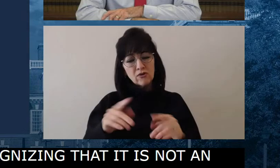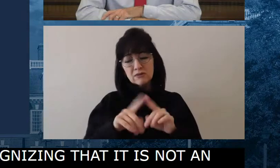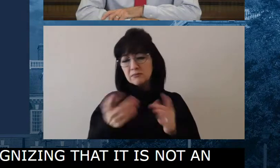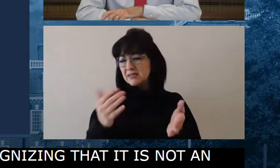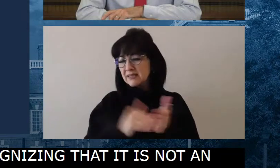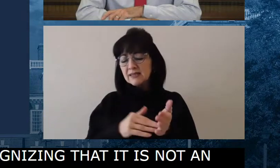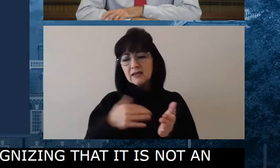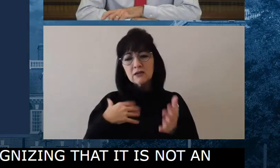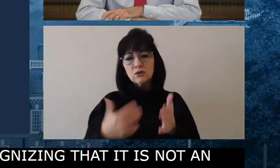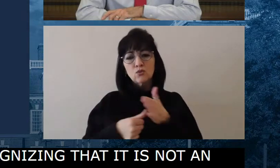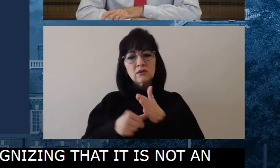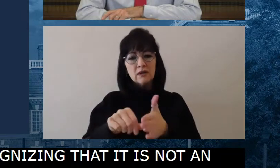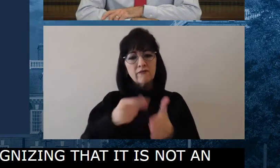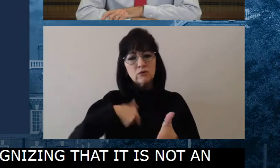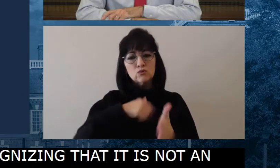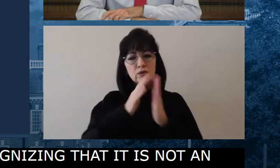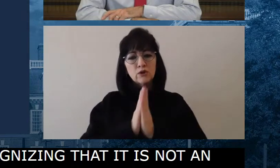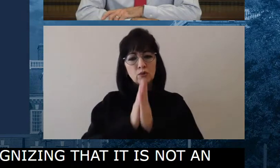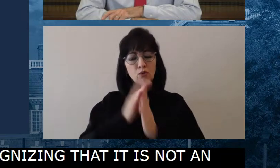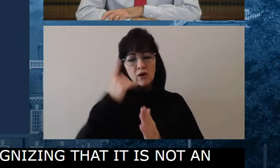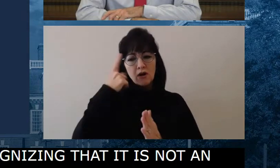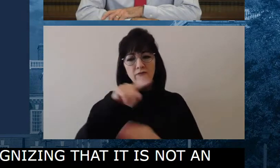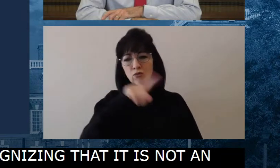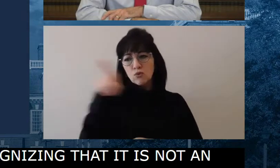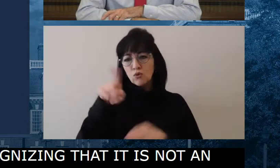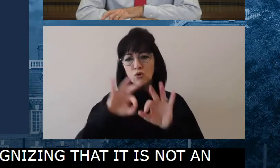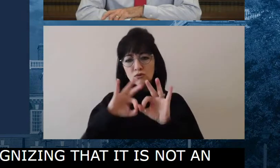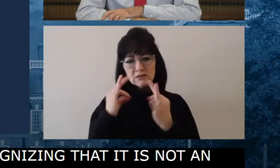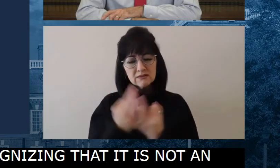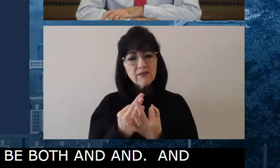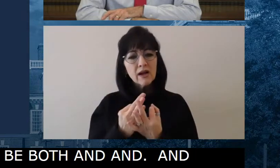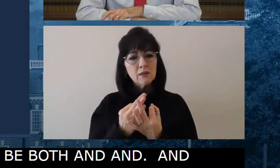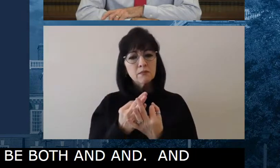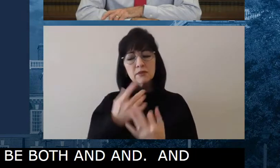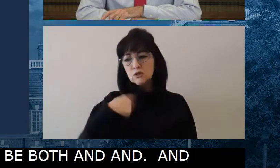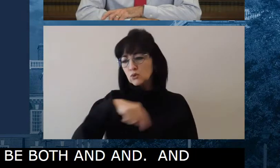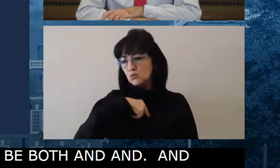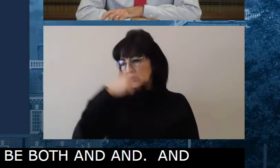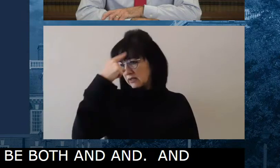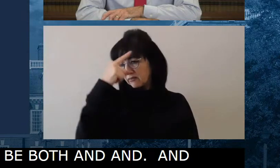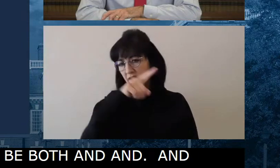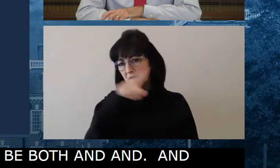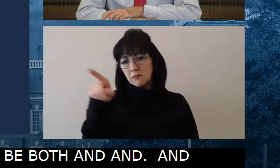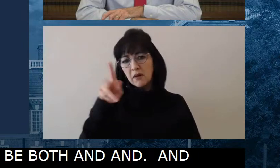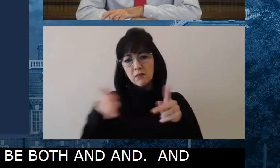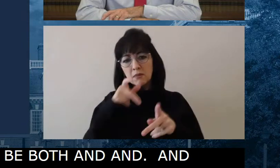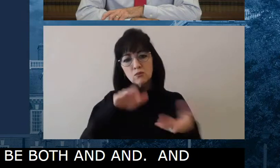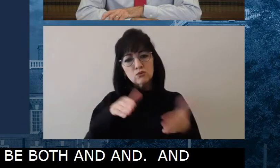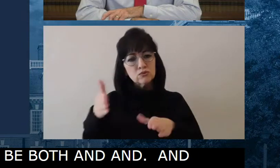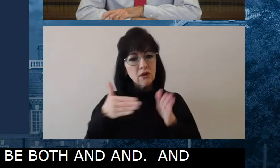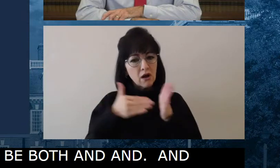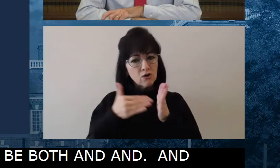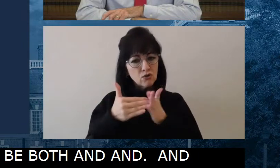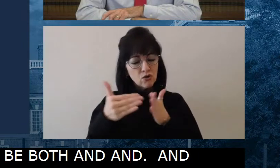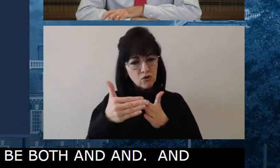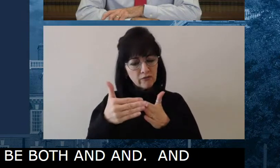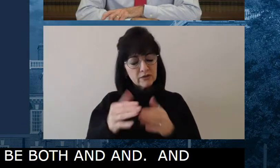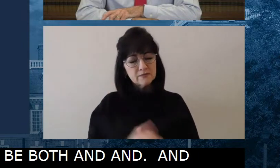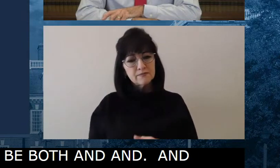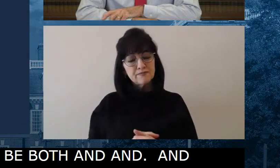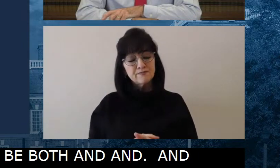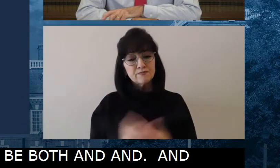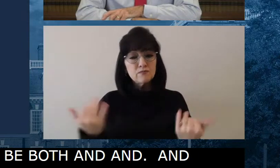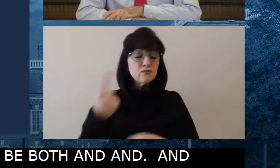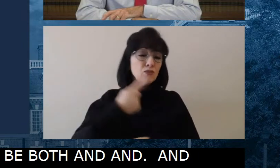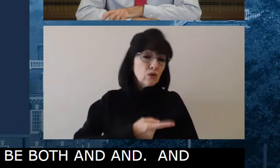their families, and we think about them often. We do have a number of reports to